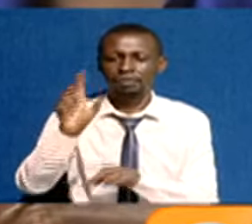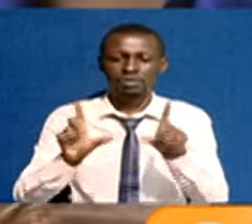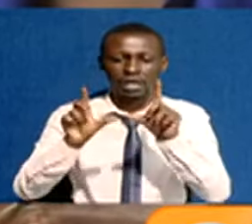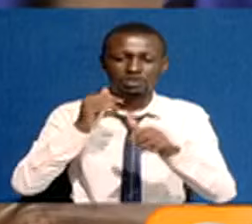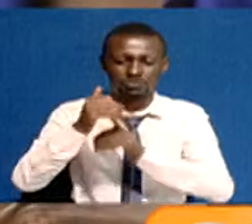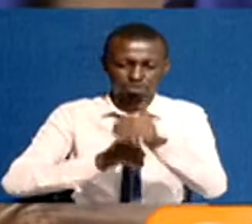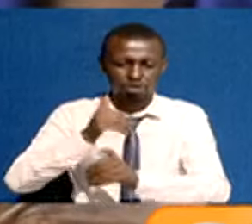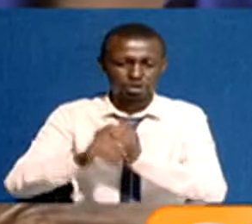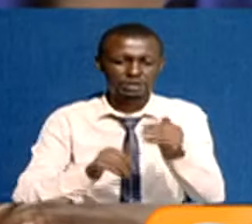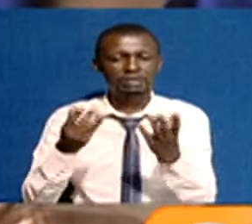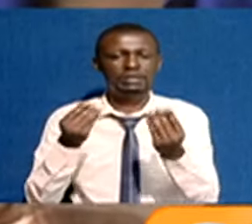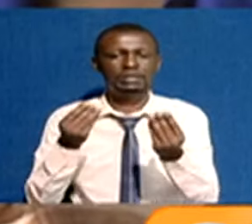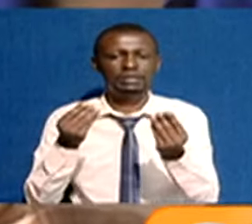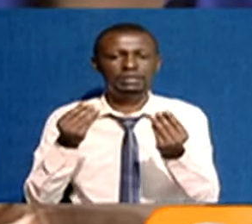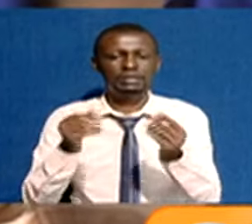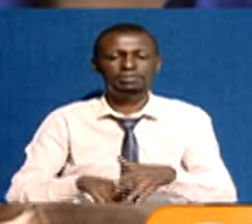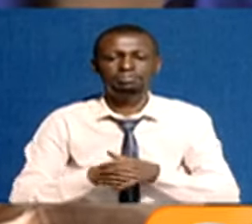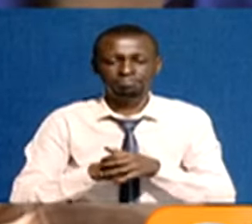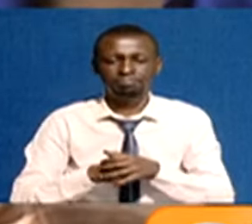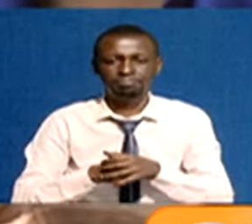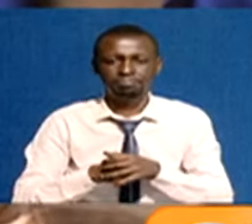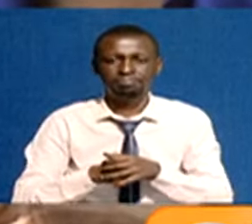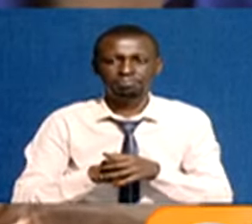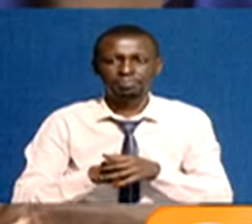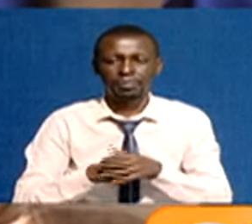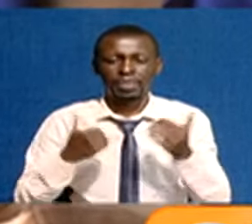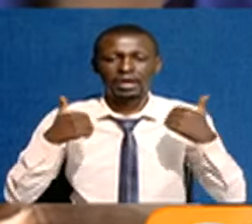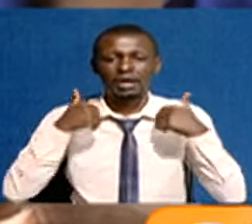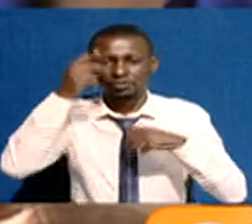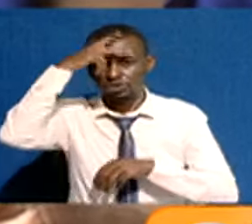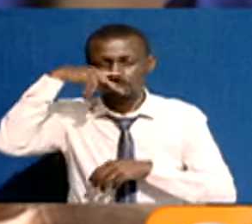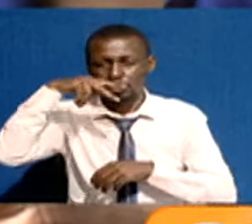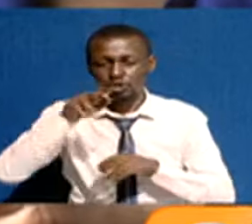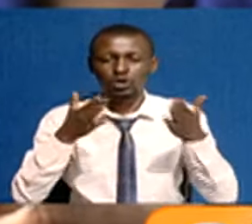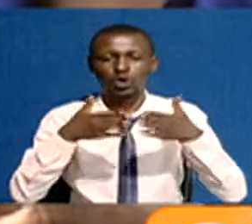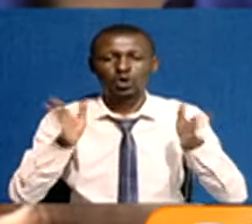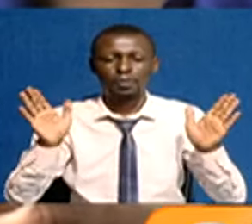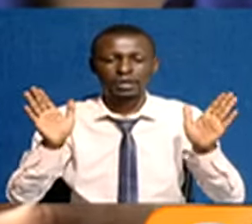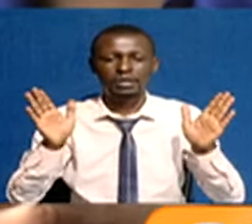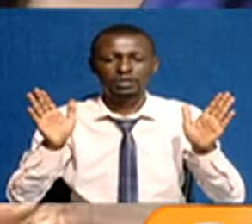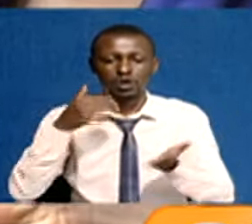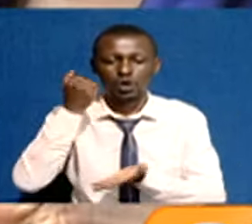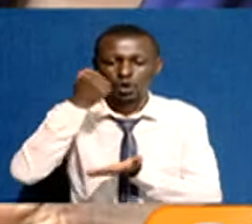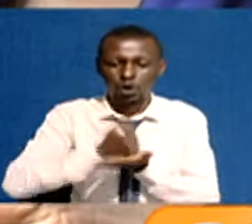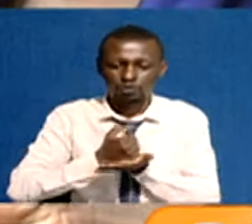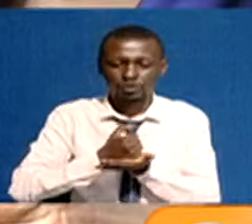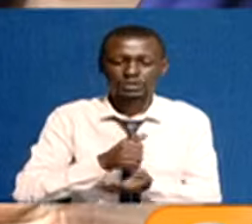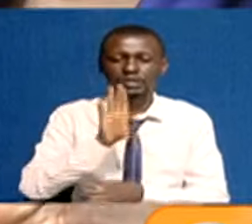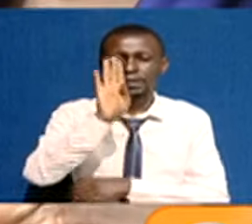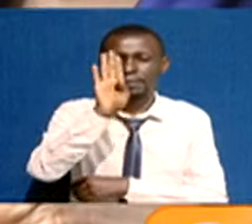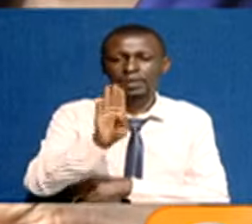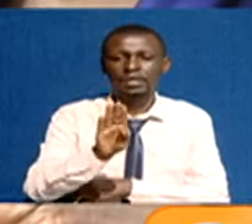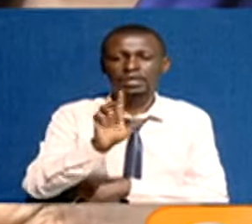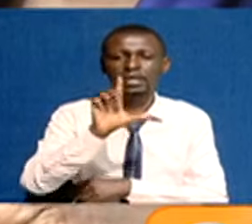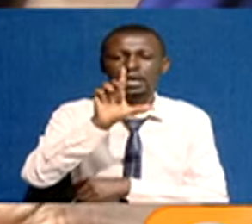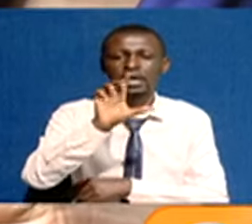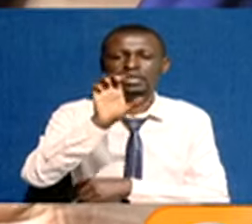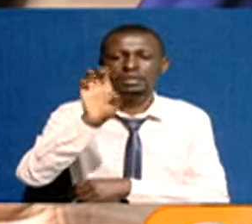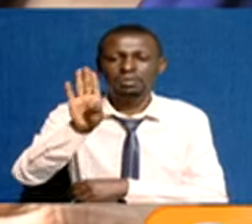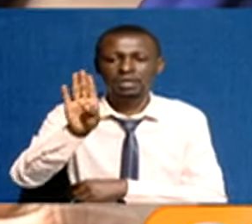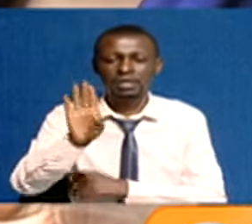by initiating and institutionalizing an open door policy at the Betting Control and Licensing Board offices. The board is moving forward to